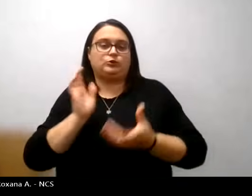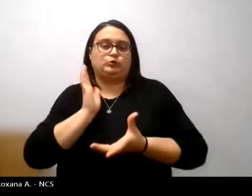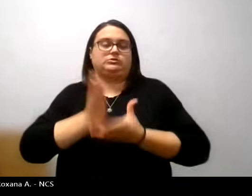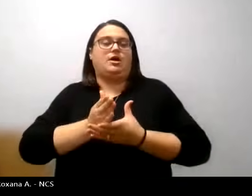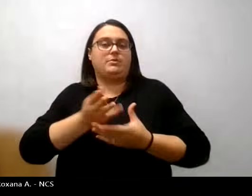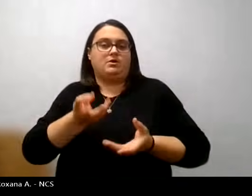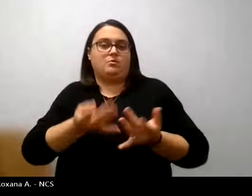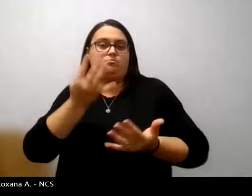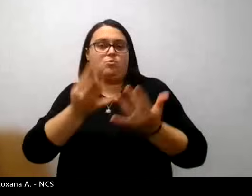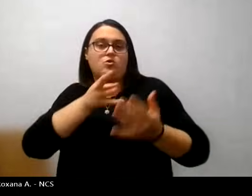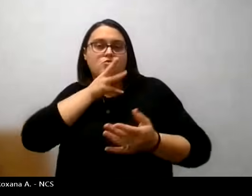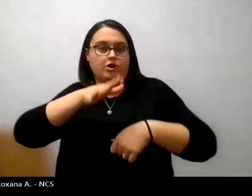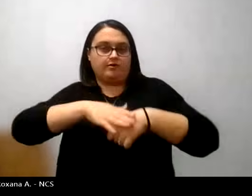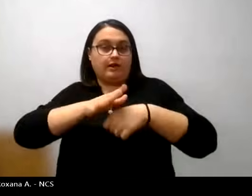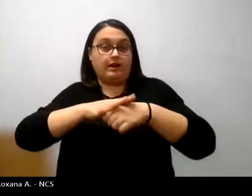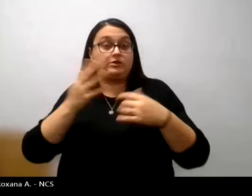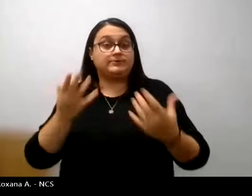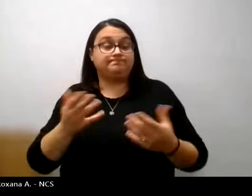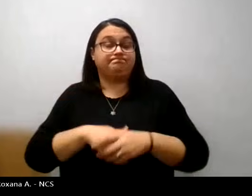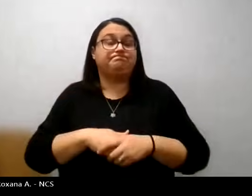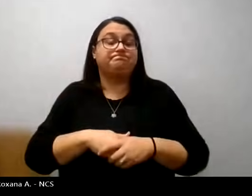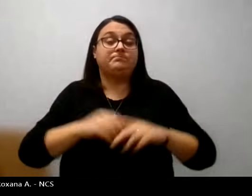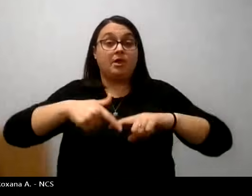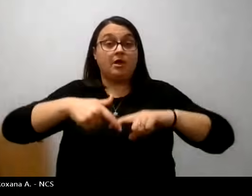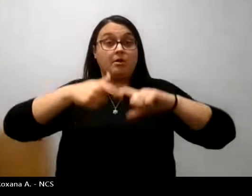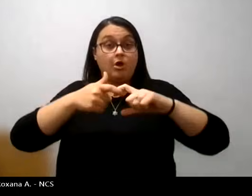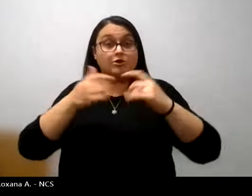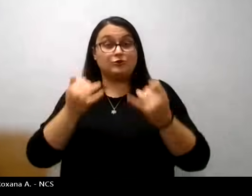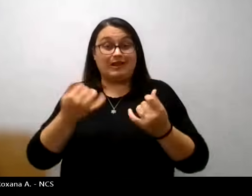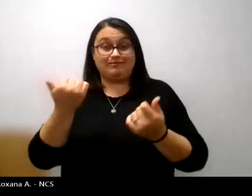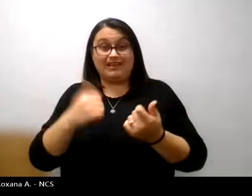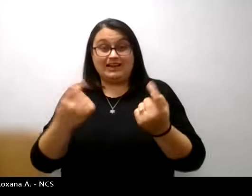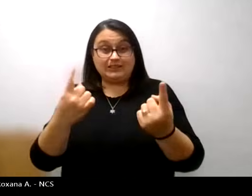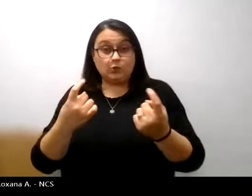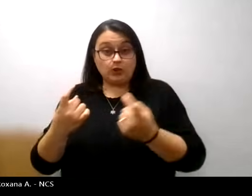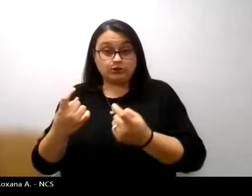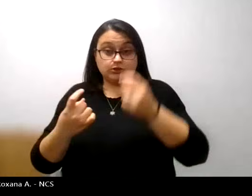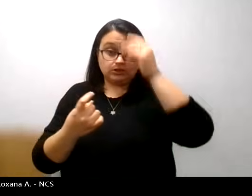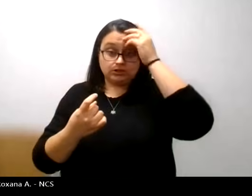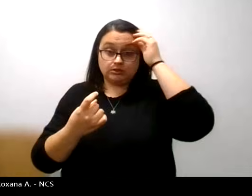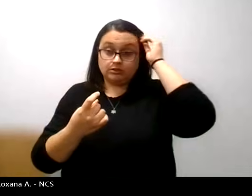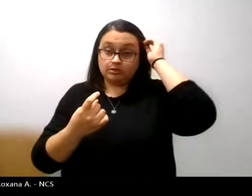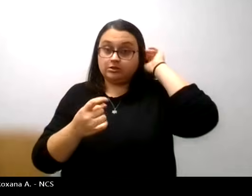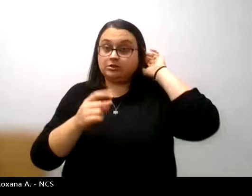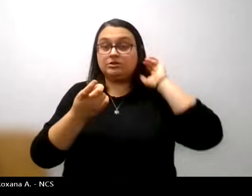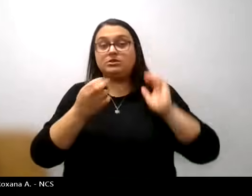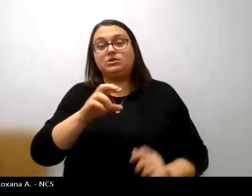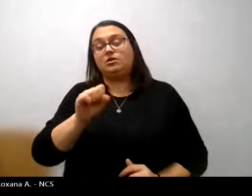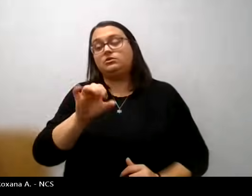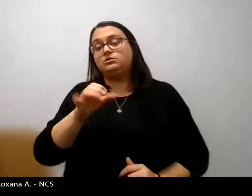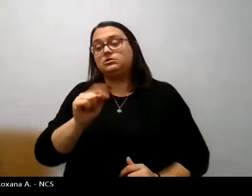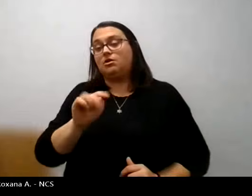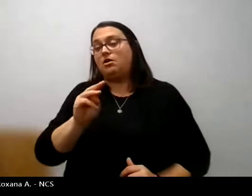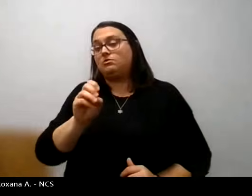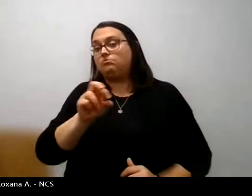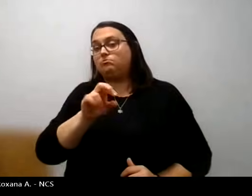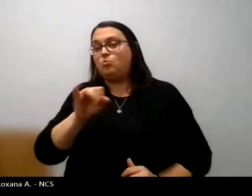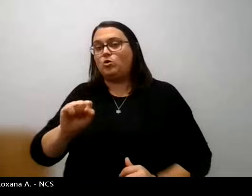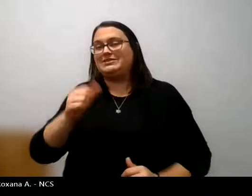Okay. Let me pause there and we'll go to your questions. Dr. Scott Morris is on as well,